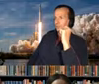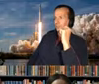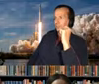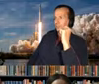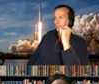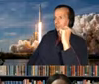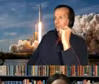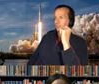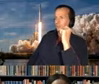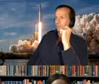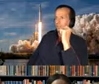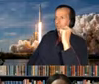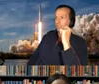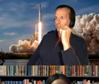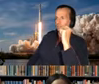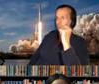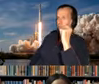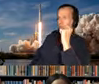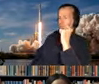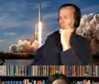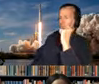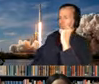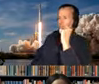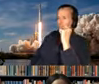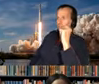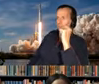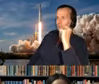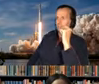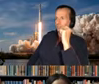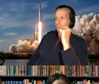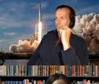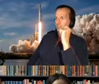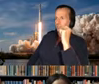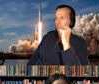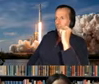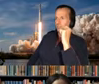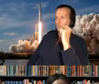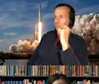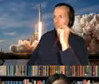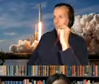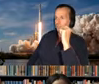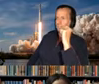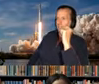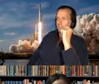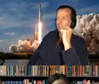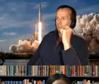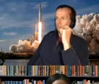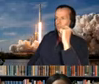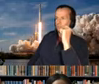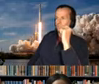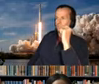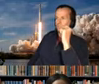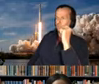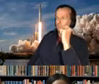SARS-CoV-2 was likely introduced to the New York City area several weeks earlier than previously assumed. We estimate that by the week ending May